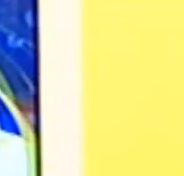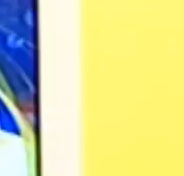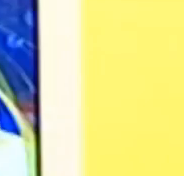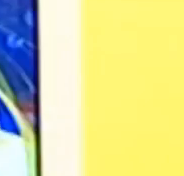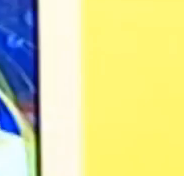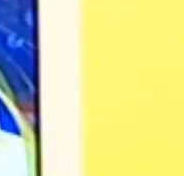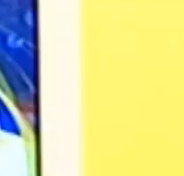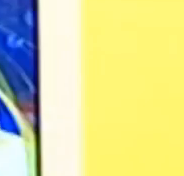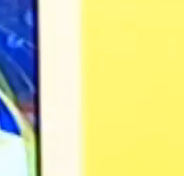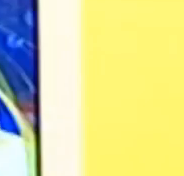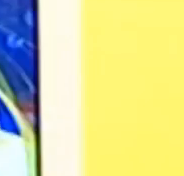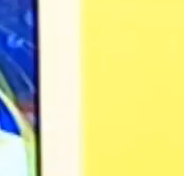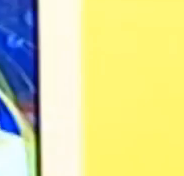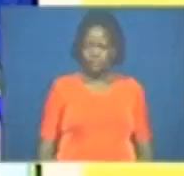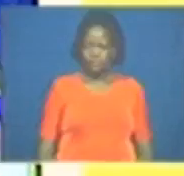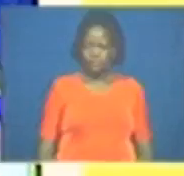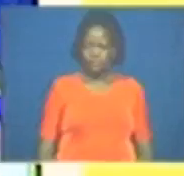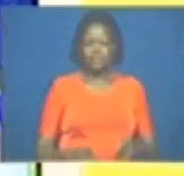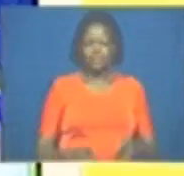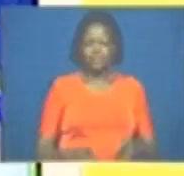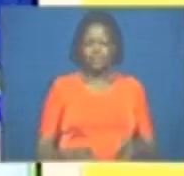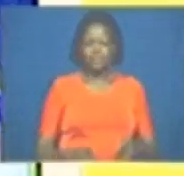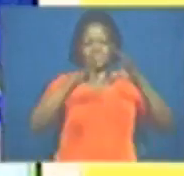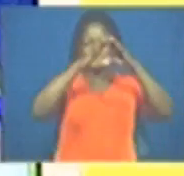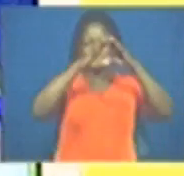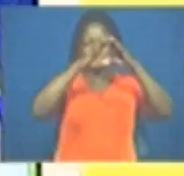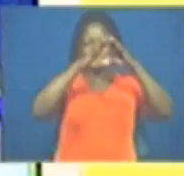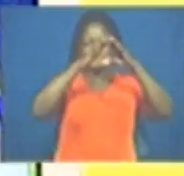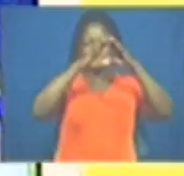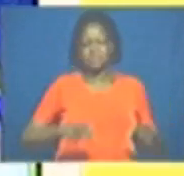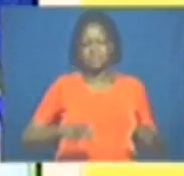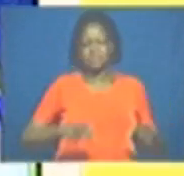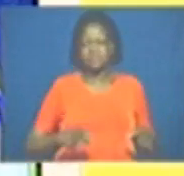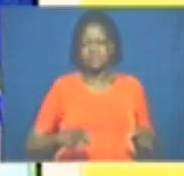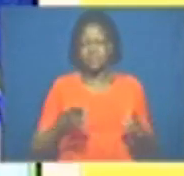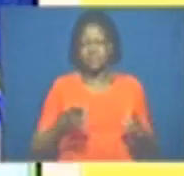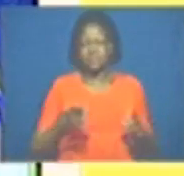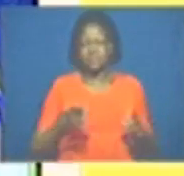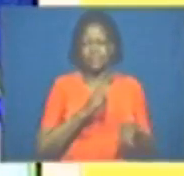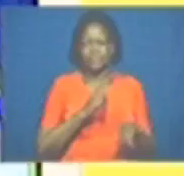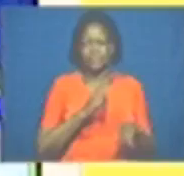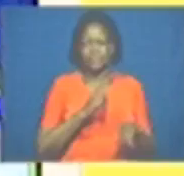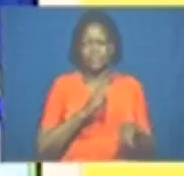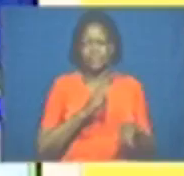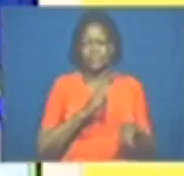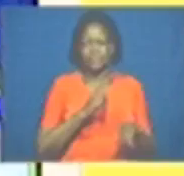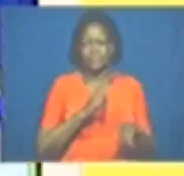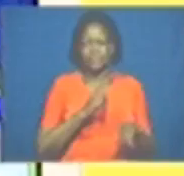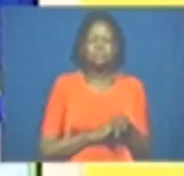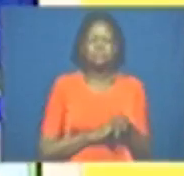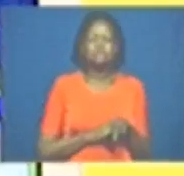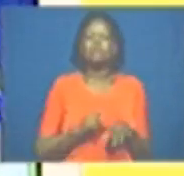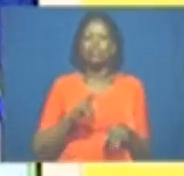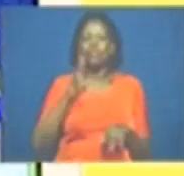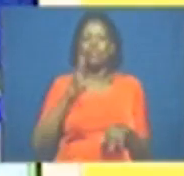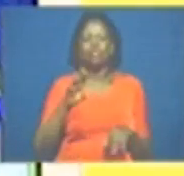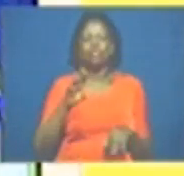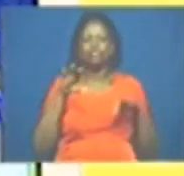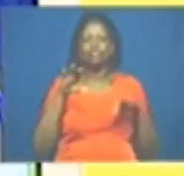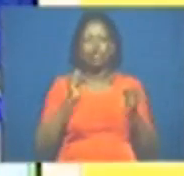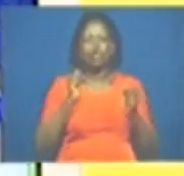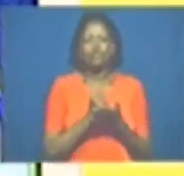Well, it will be the first devolution since President Uhuru Kenyatta took office for his second and final term. And the Big